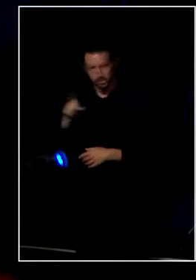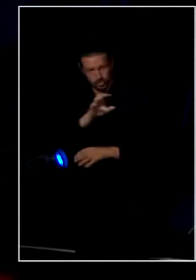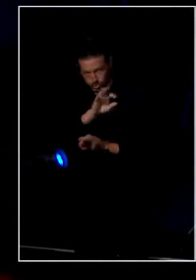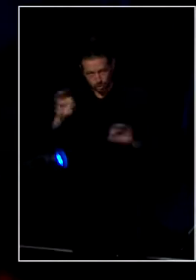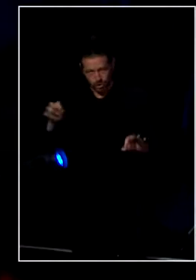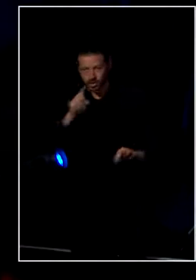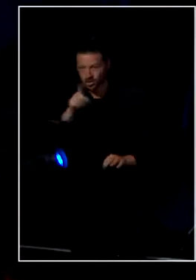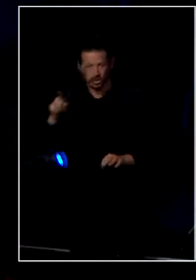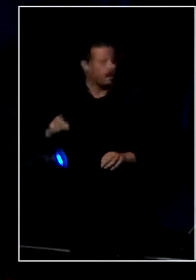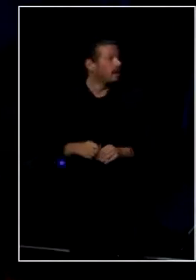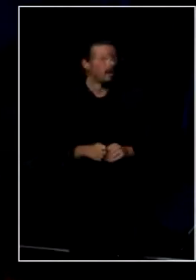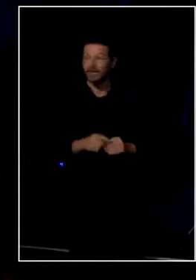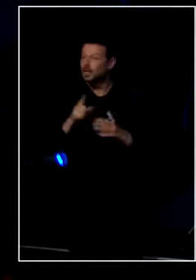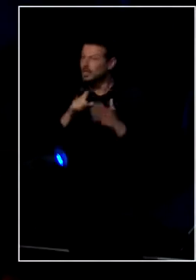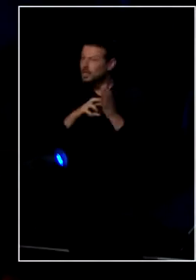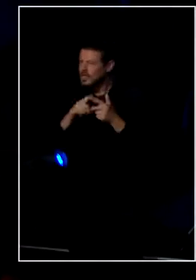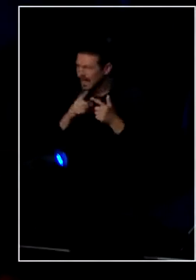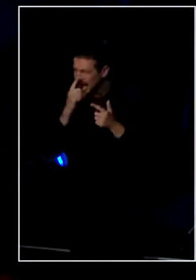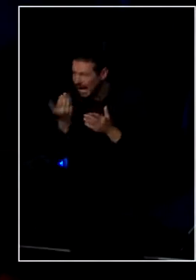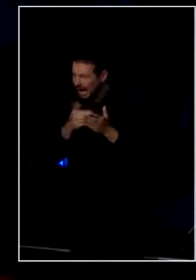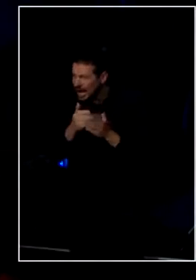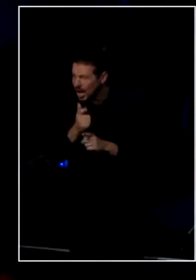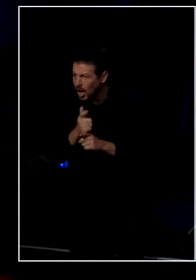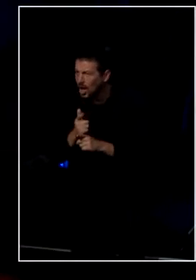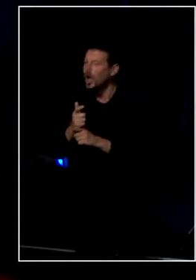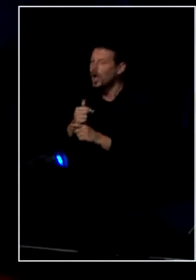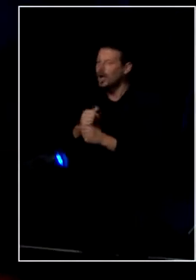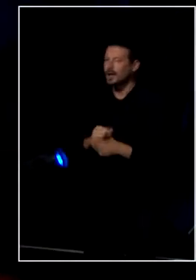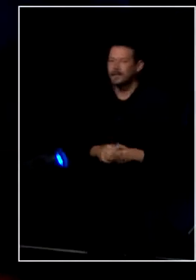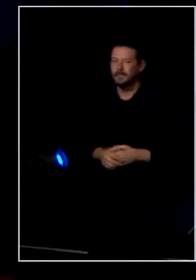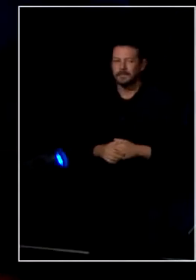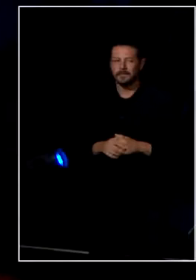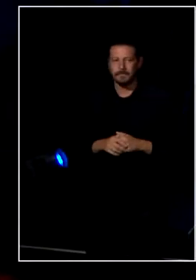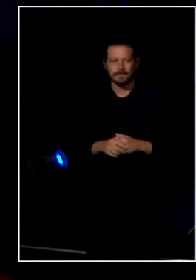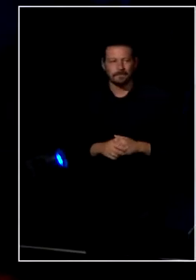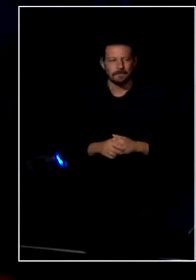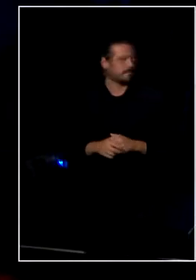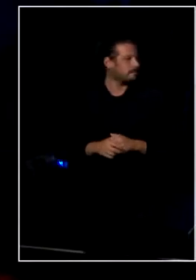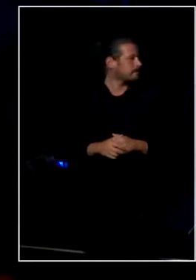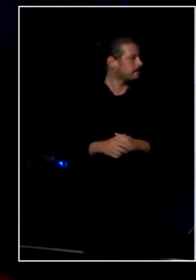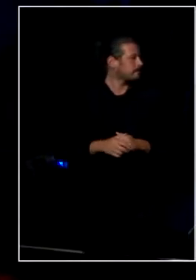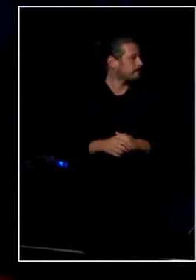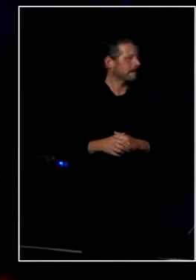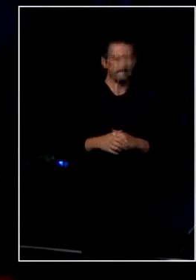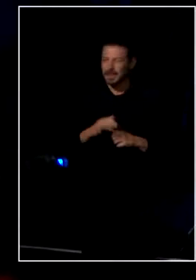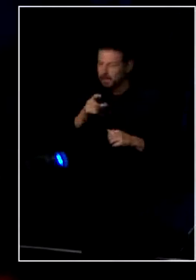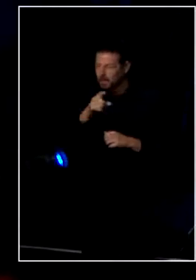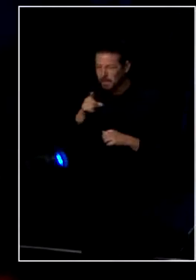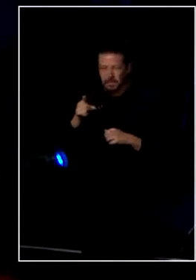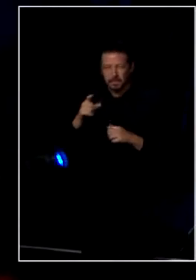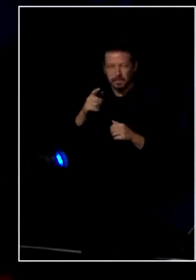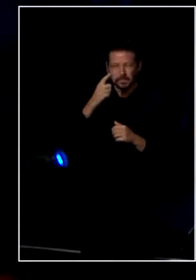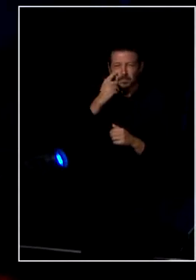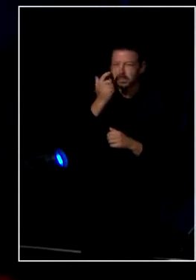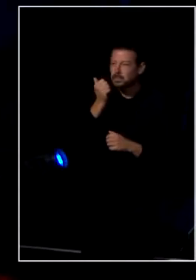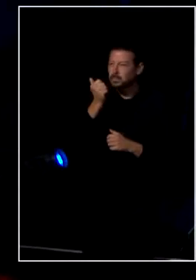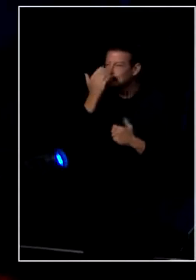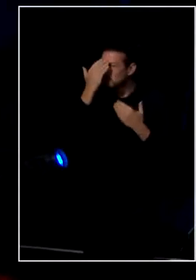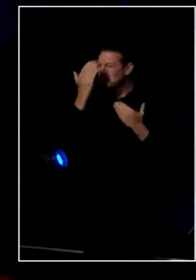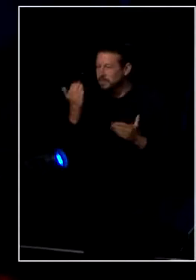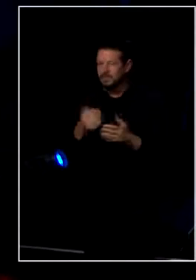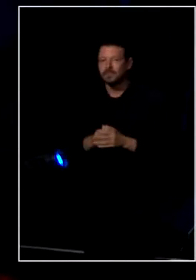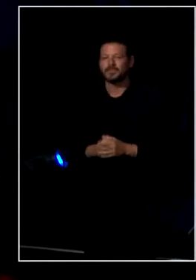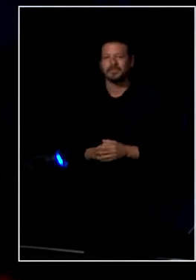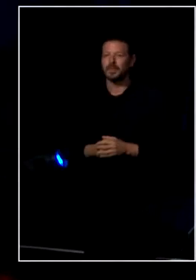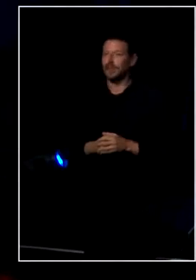I just say something? Of course you can, Jane. The time, I don't know if anyone, probably some of you might have seen it, but while I think of